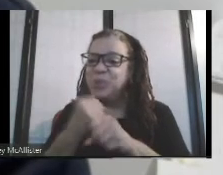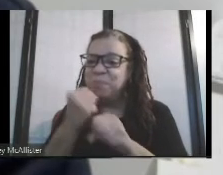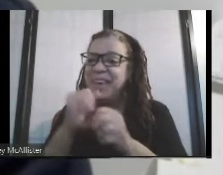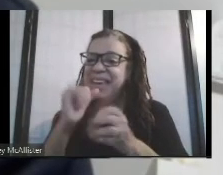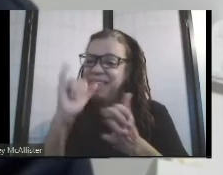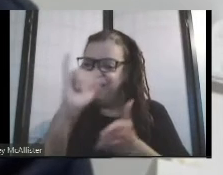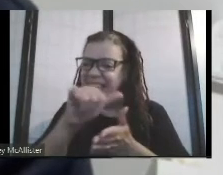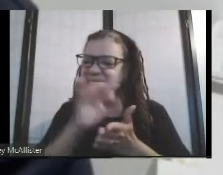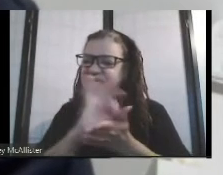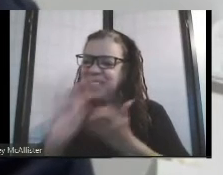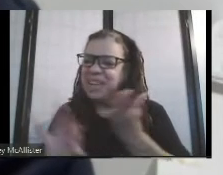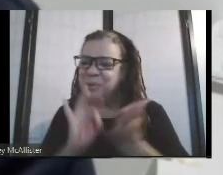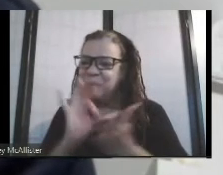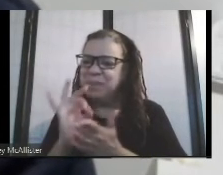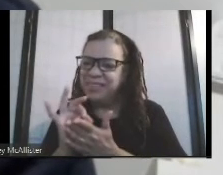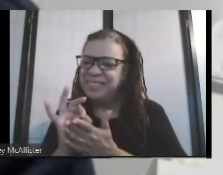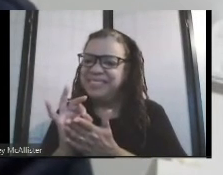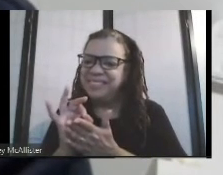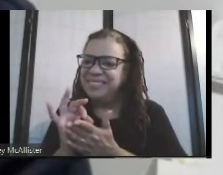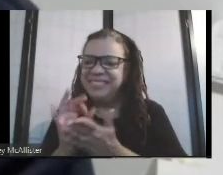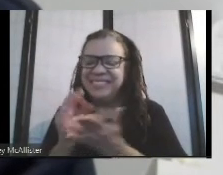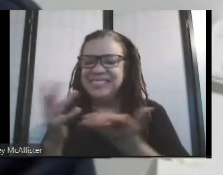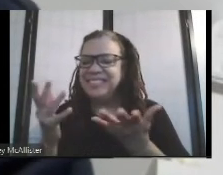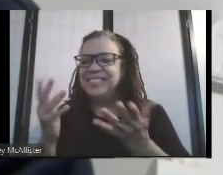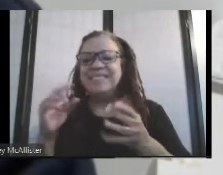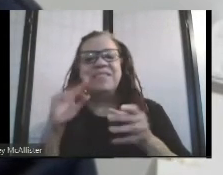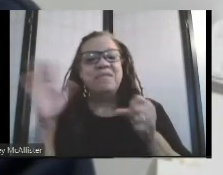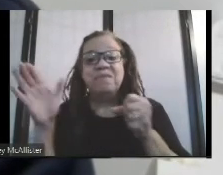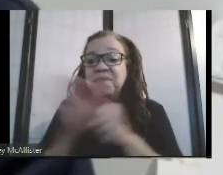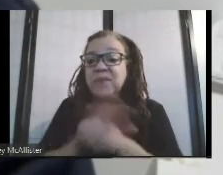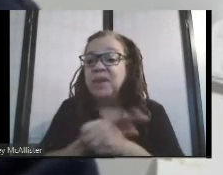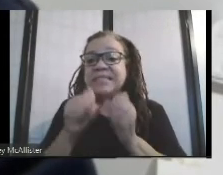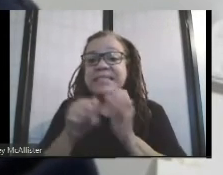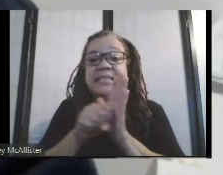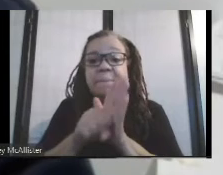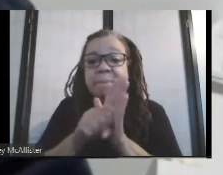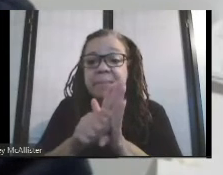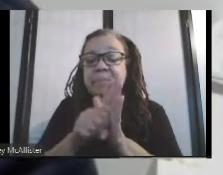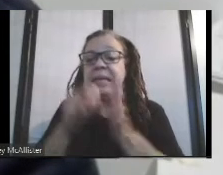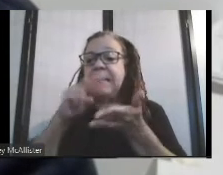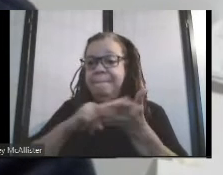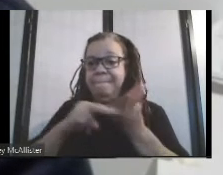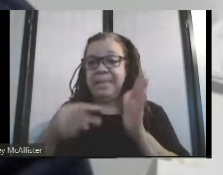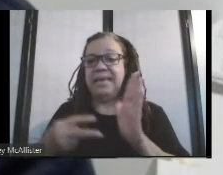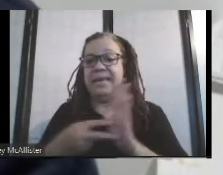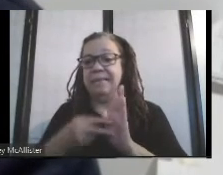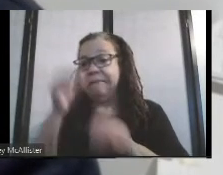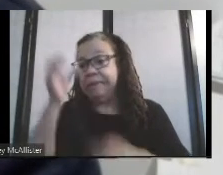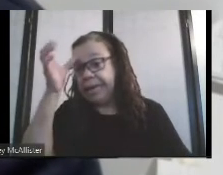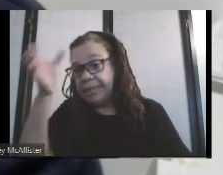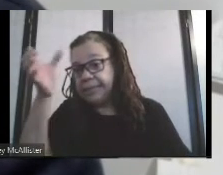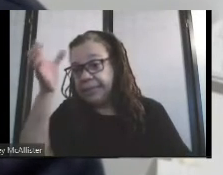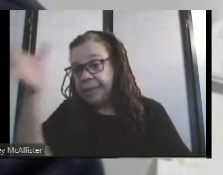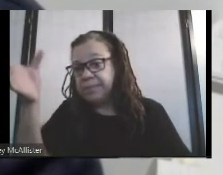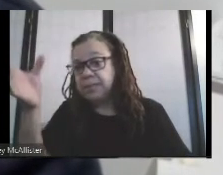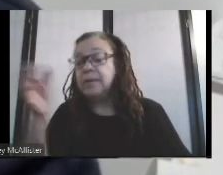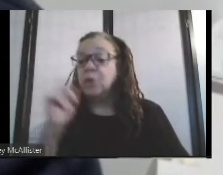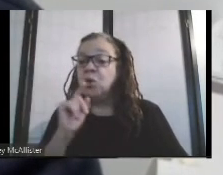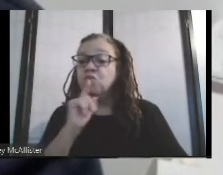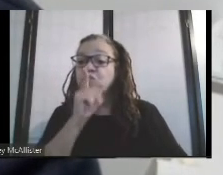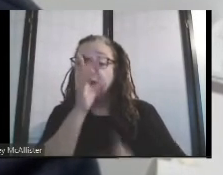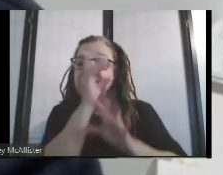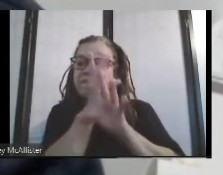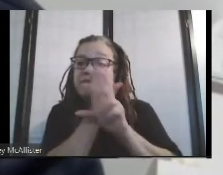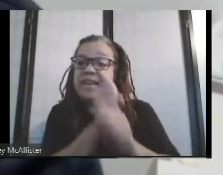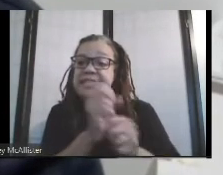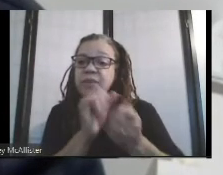is unbelievable. Is again, it's you know, full of symbolism and meaning. I will say what it